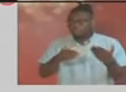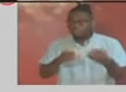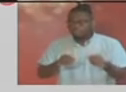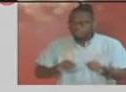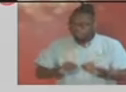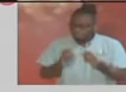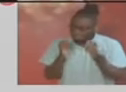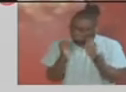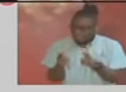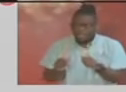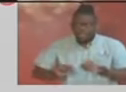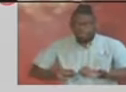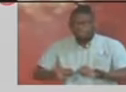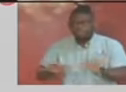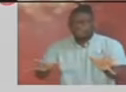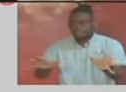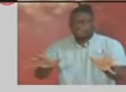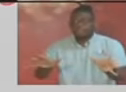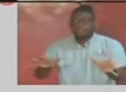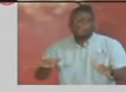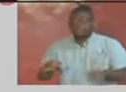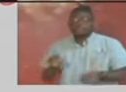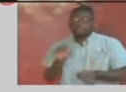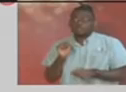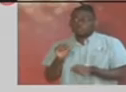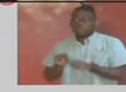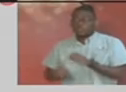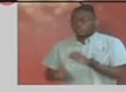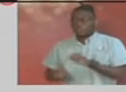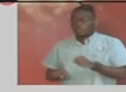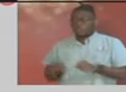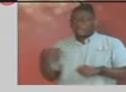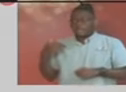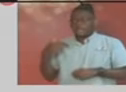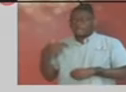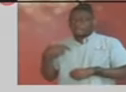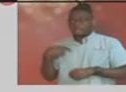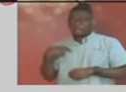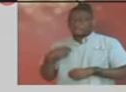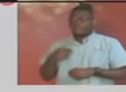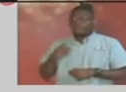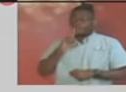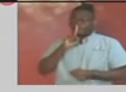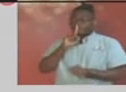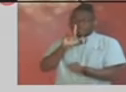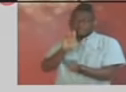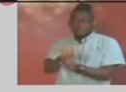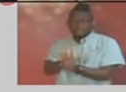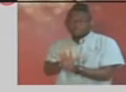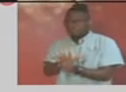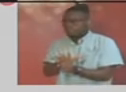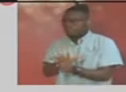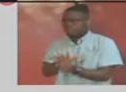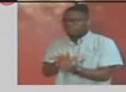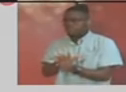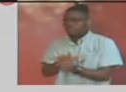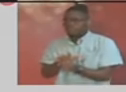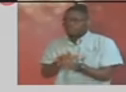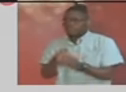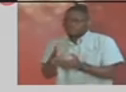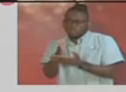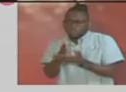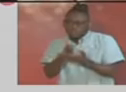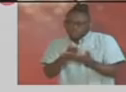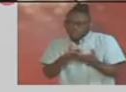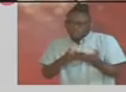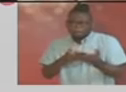easily, and they have been confirmation to some extent that some of the strains actually produce increased morbidity and